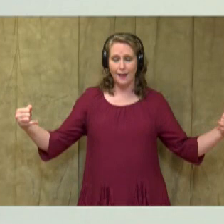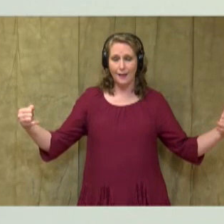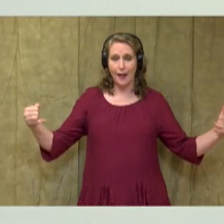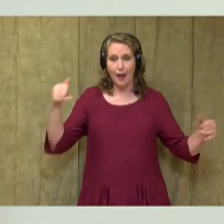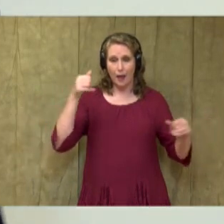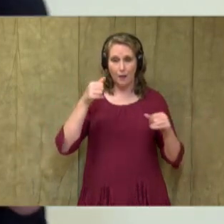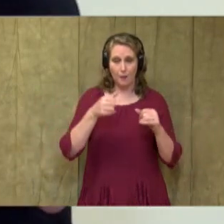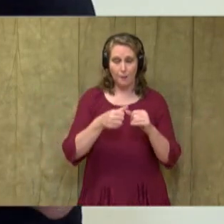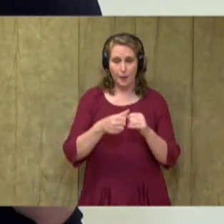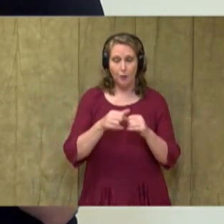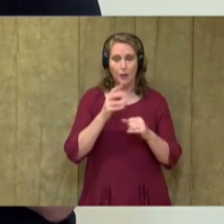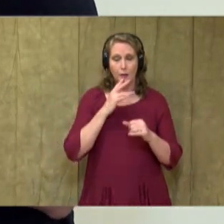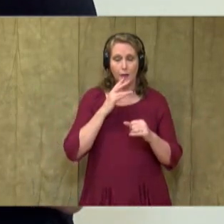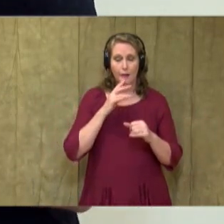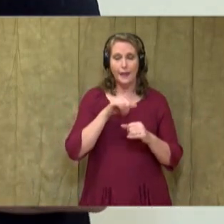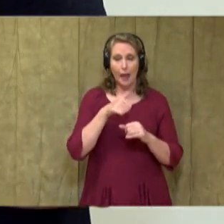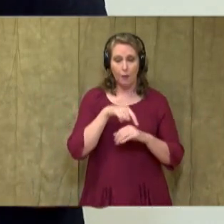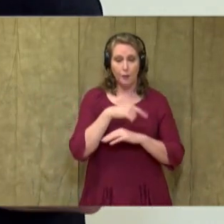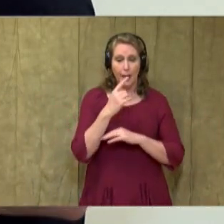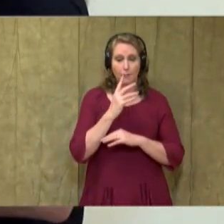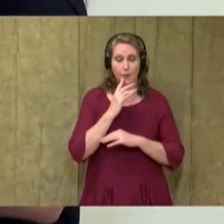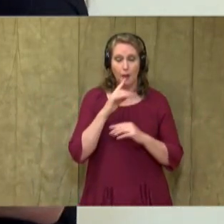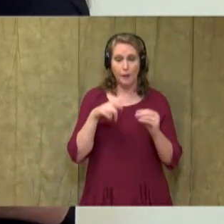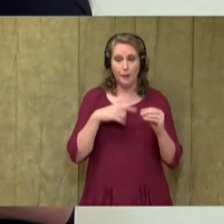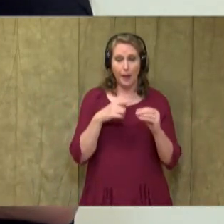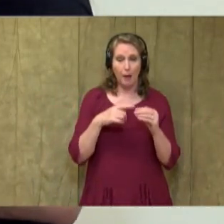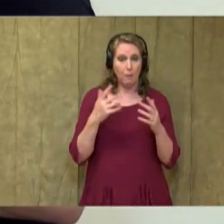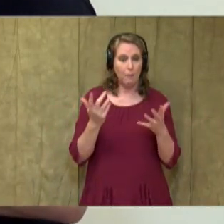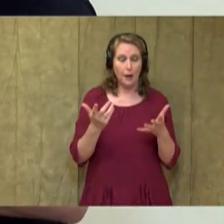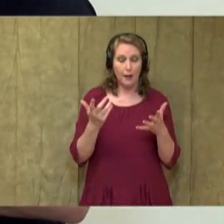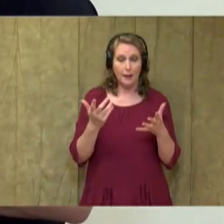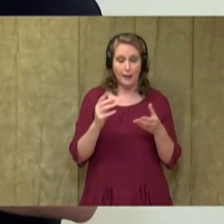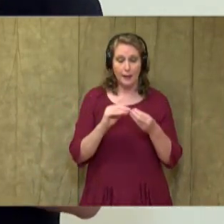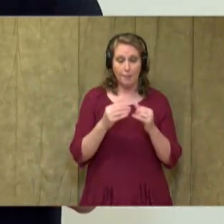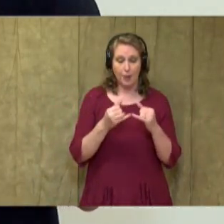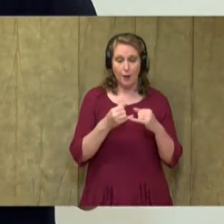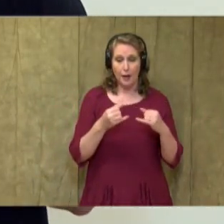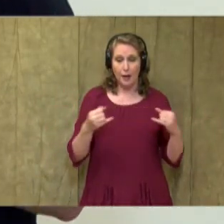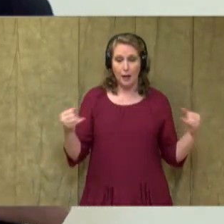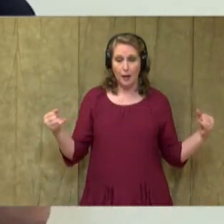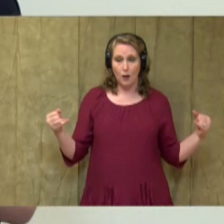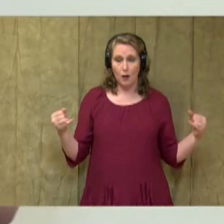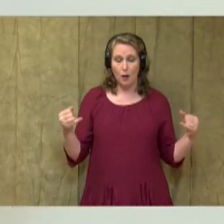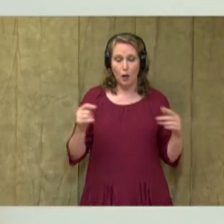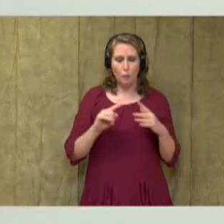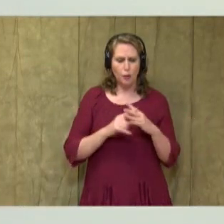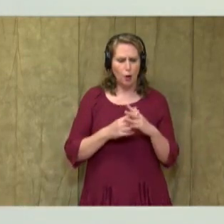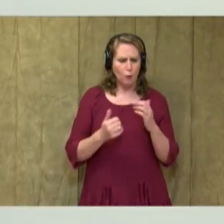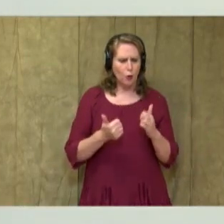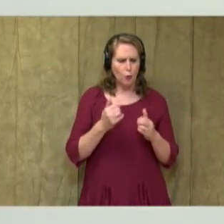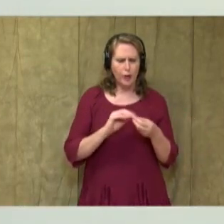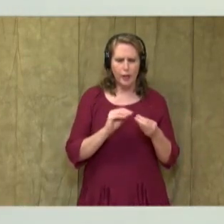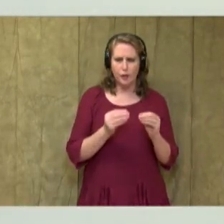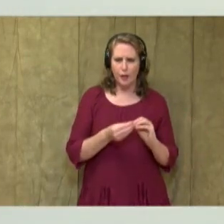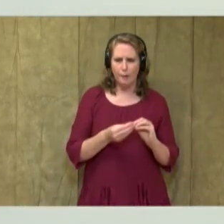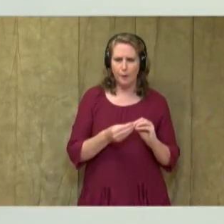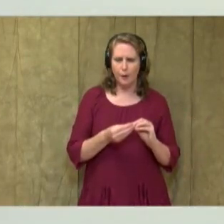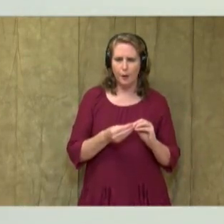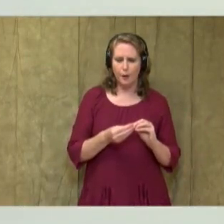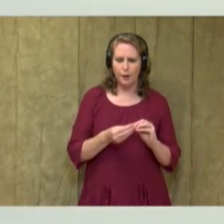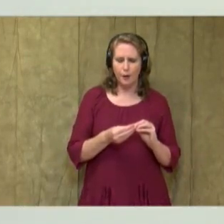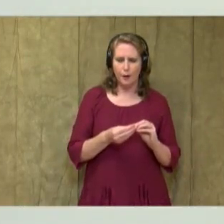And remember, we talked about the other day on Monday, if we draw an open number line, which number do we want to start with at the